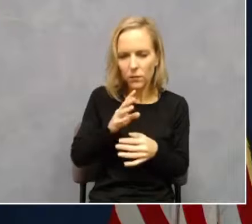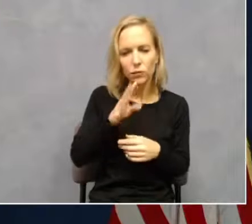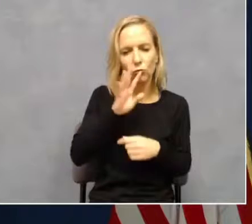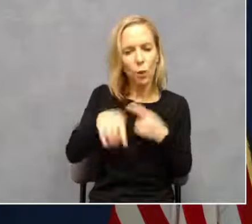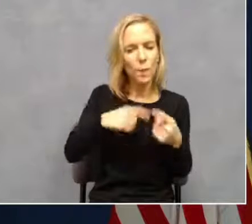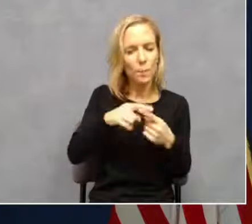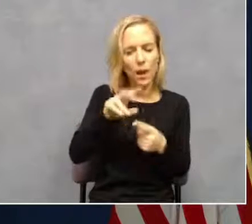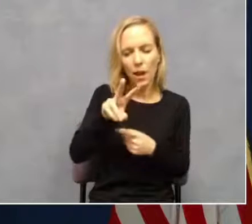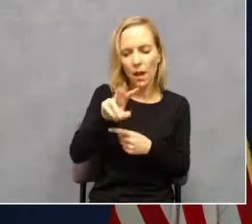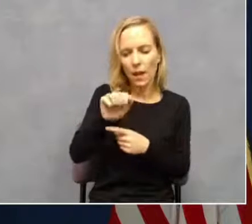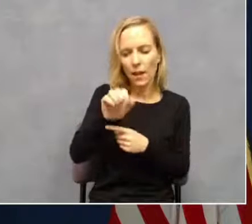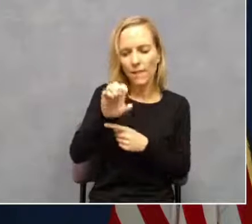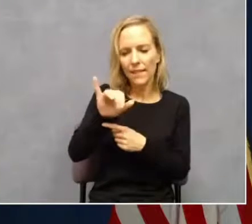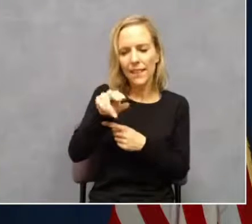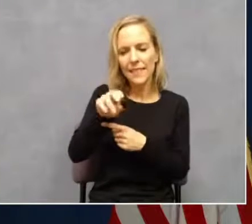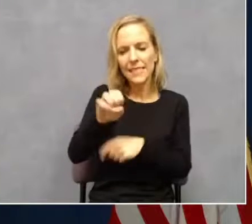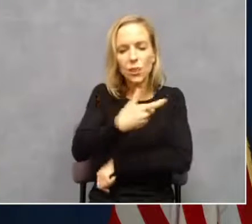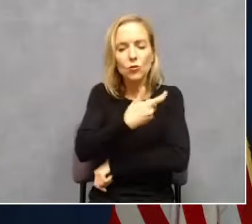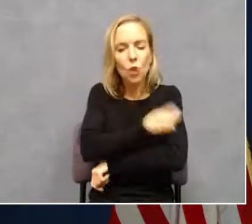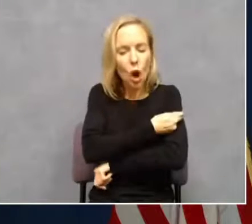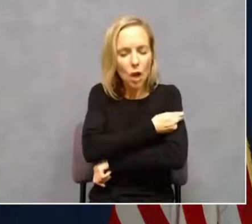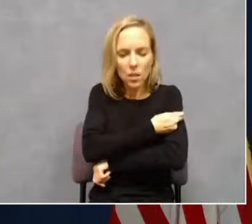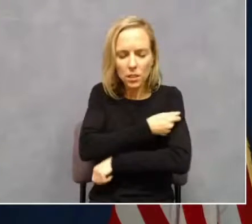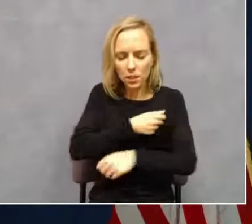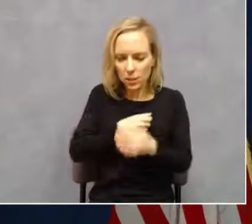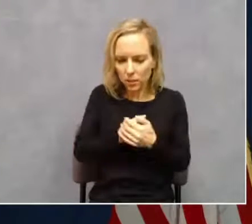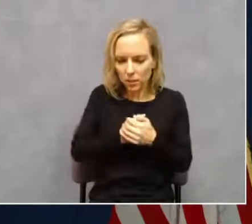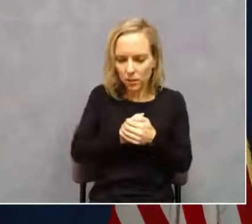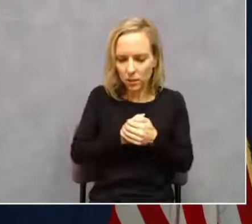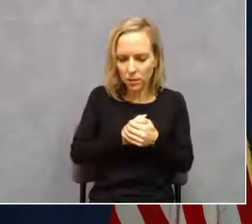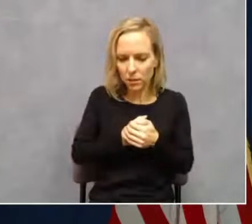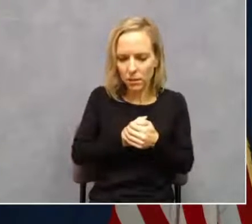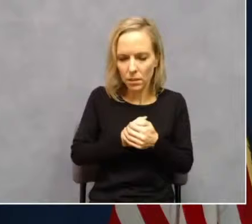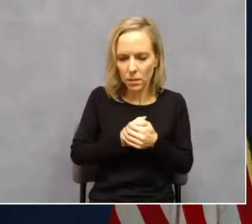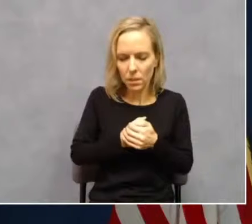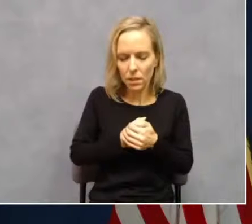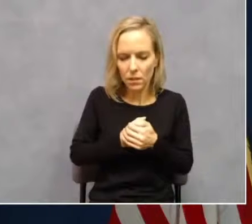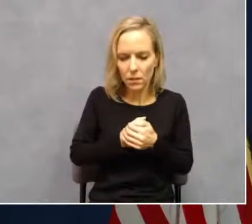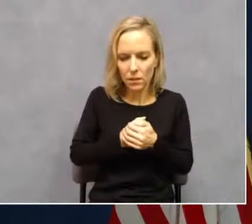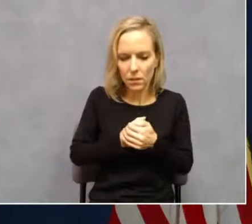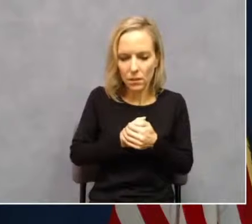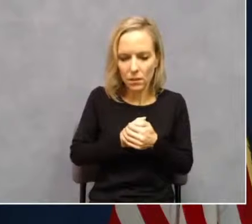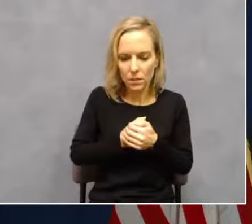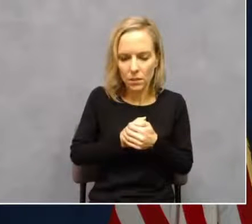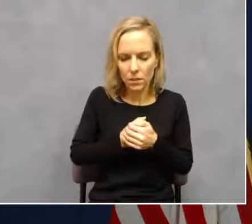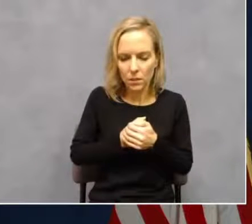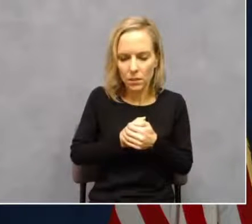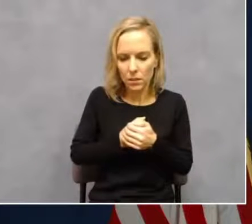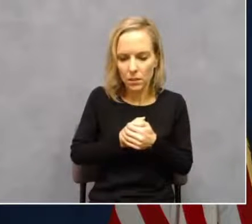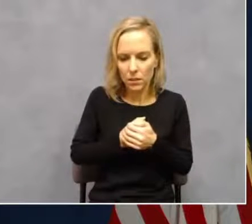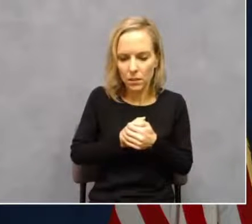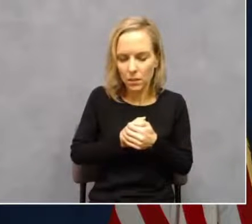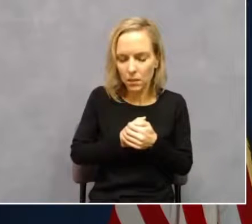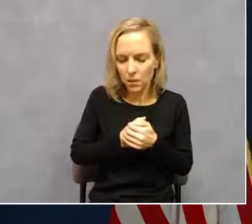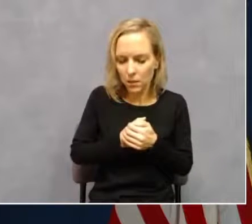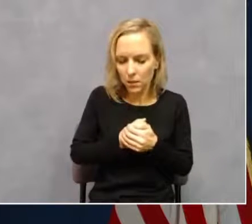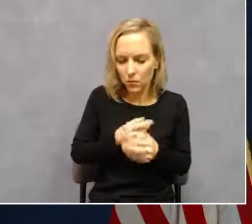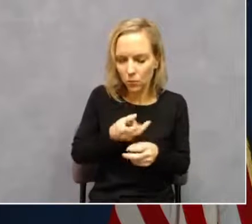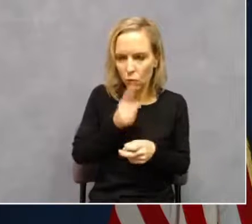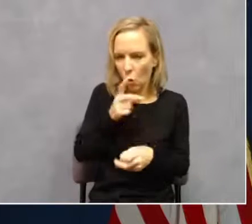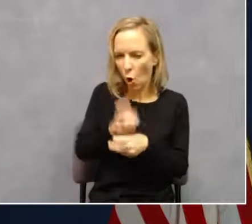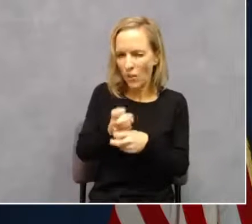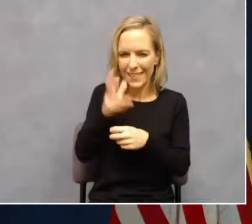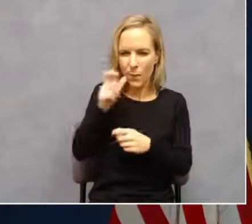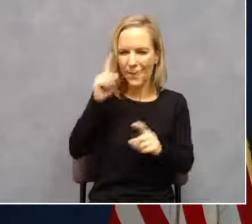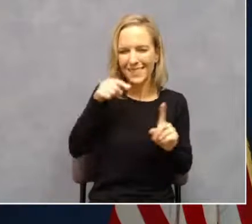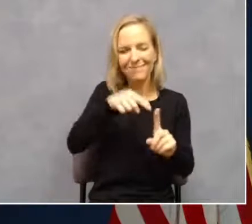in many vaccinations and many vaccines you have a weakened form of the virus in the first place, does that put that